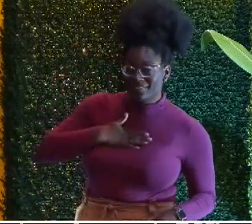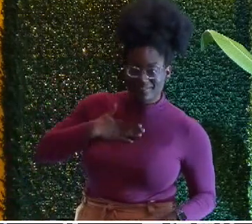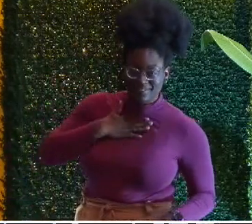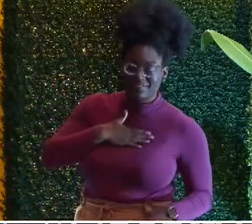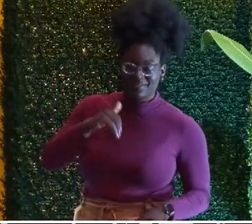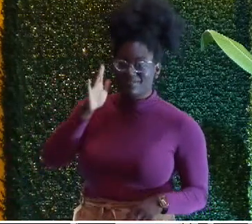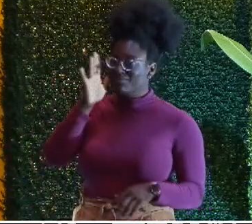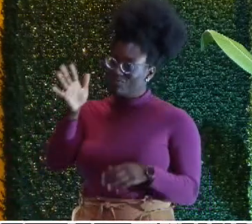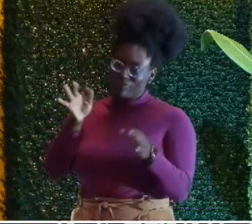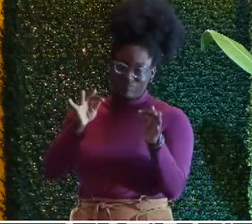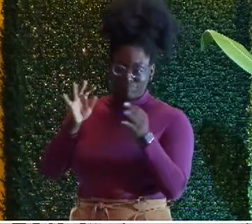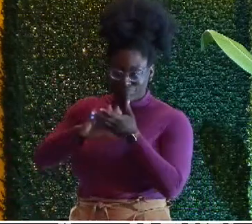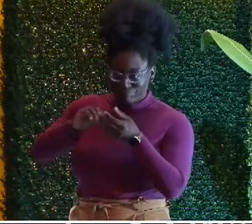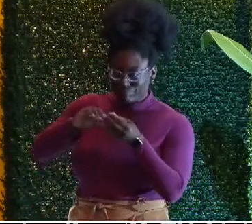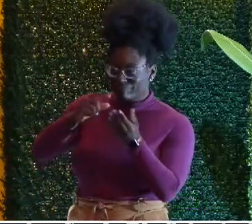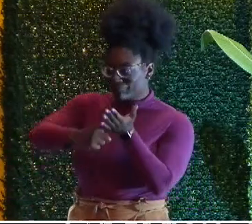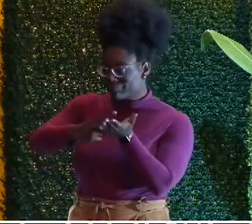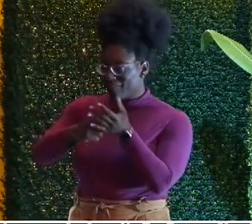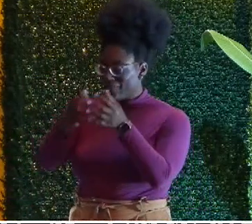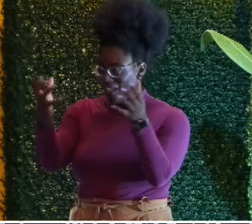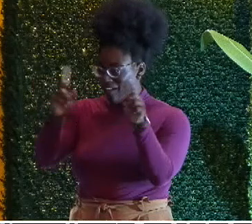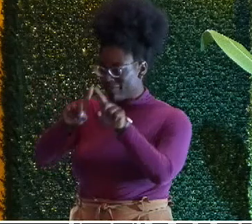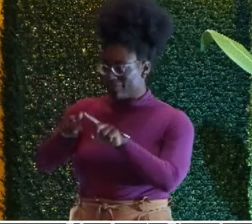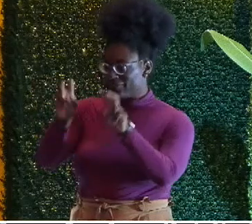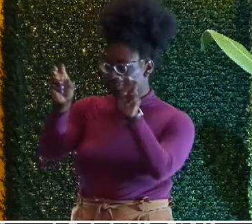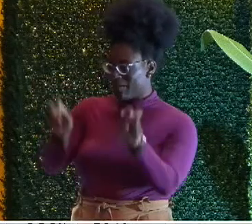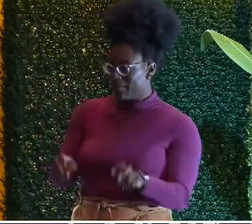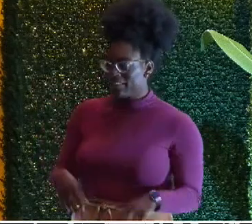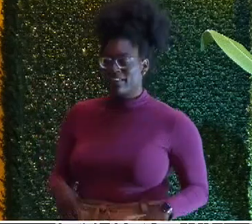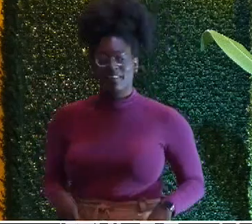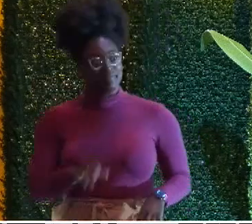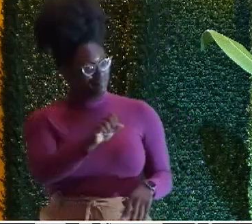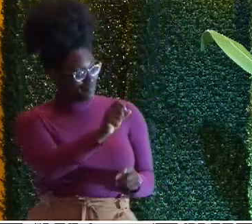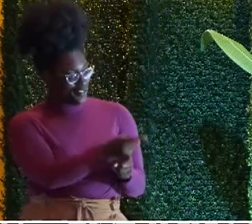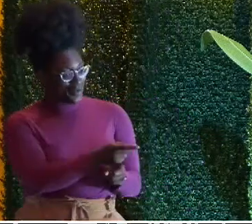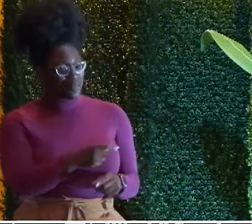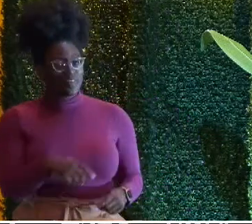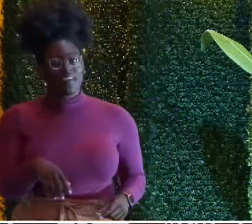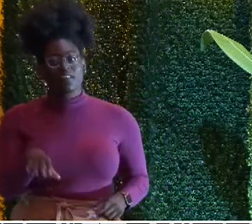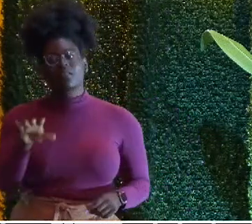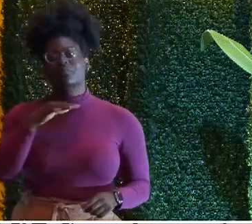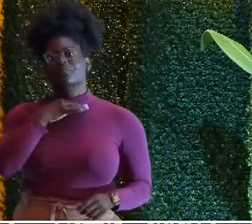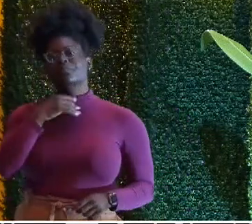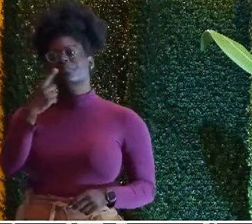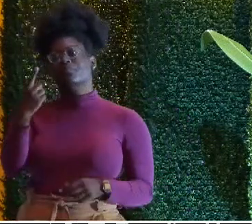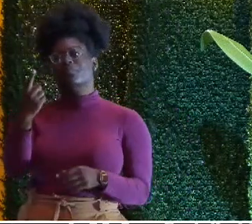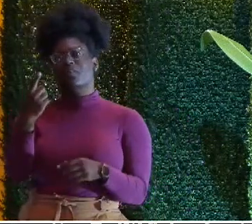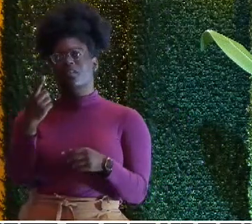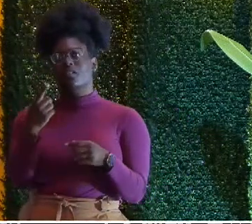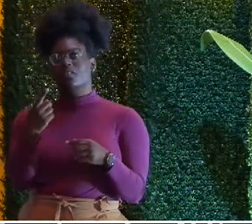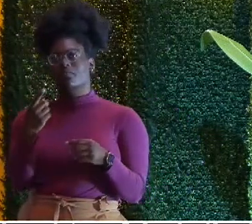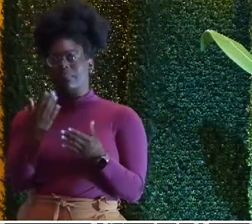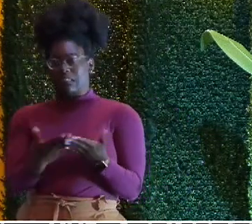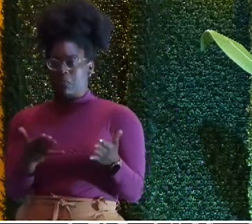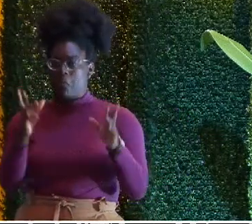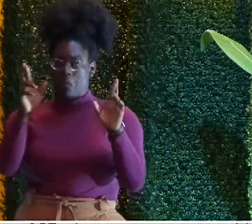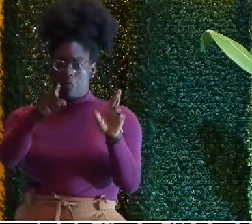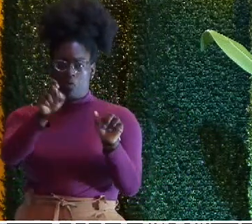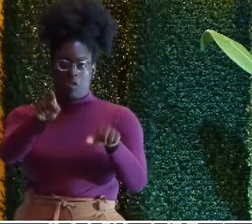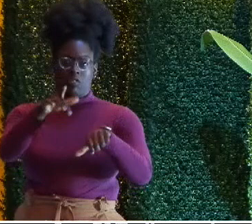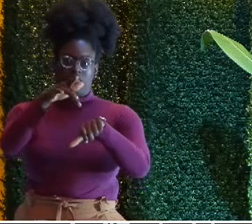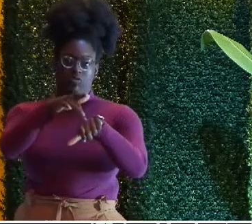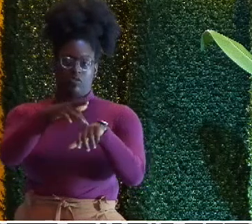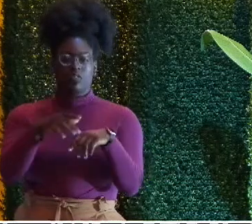So one of the things I want, I'm hoping you can talk to us a little bit about is the work that you've done with black trans